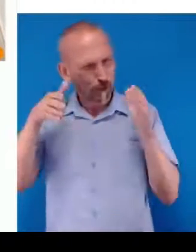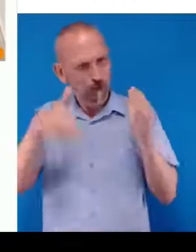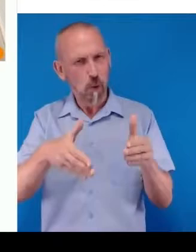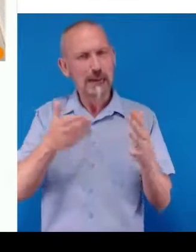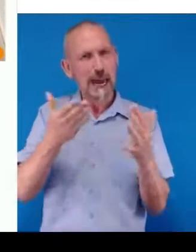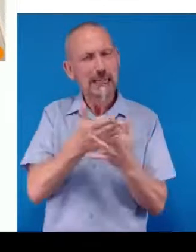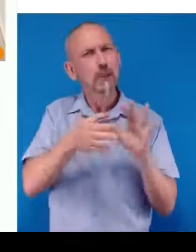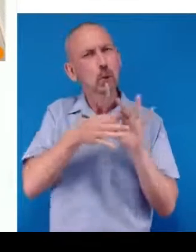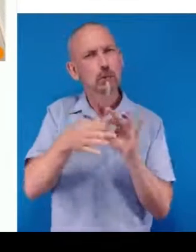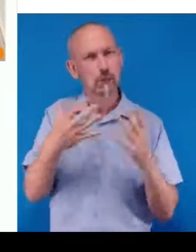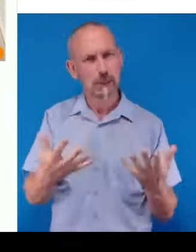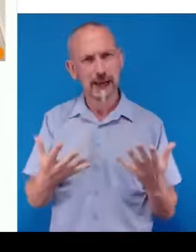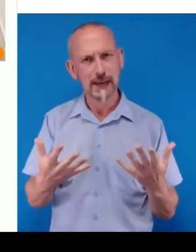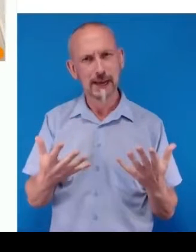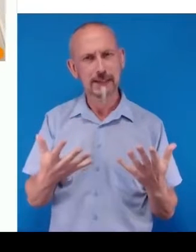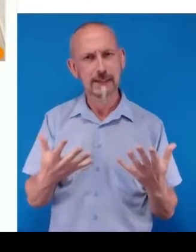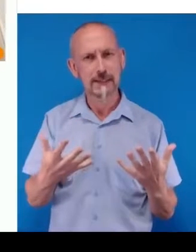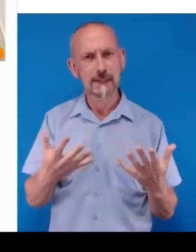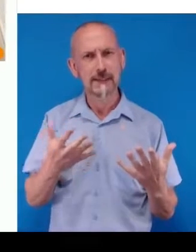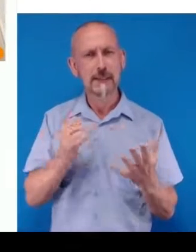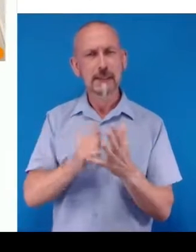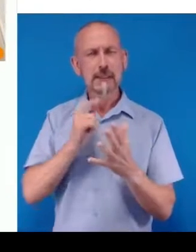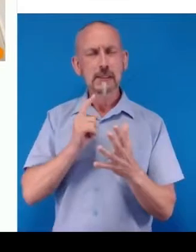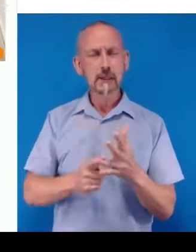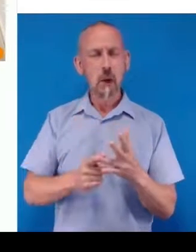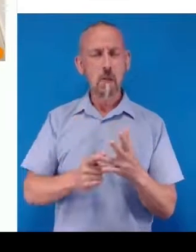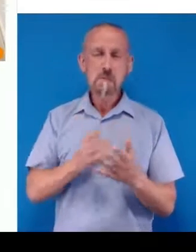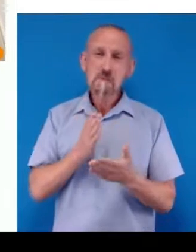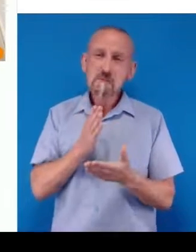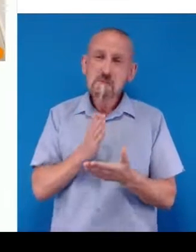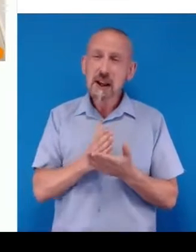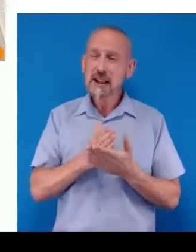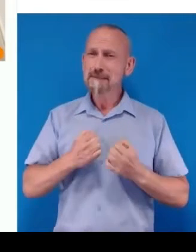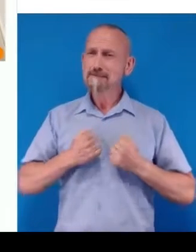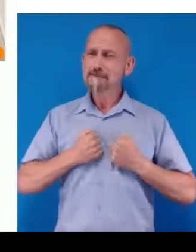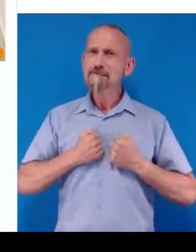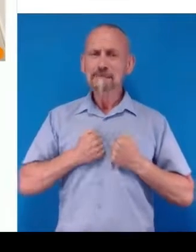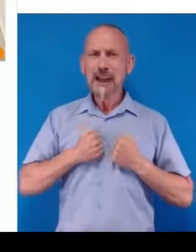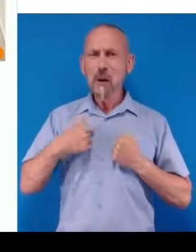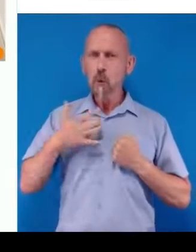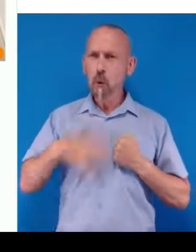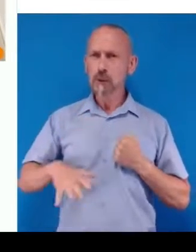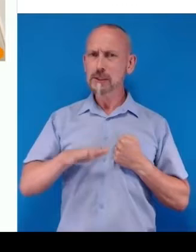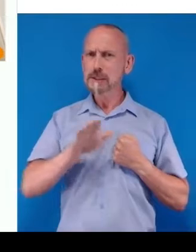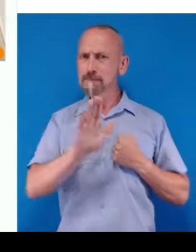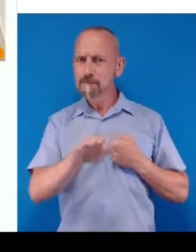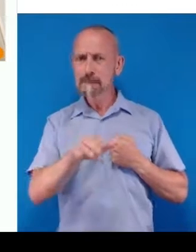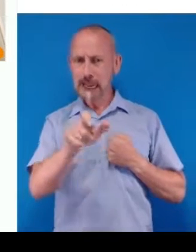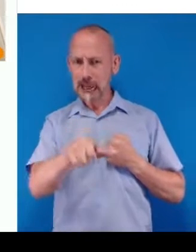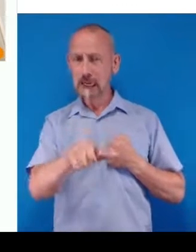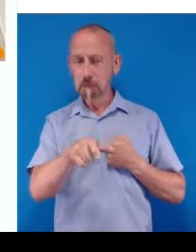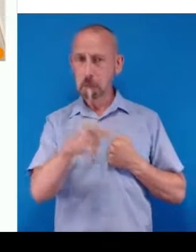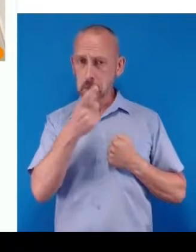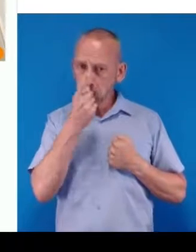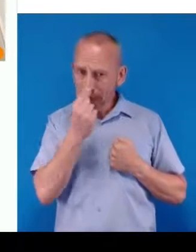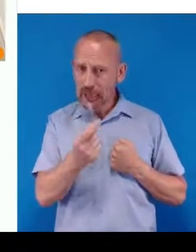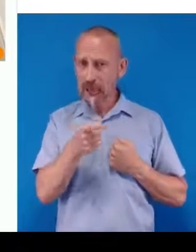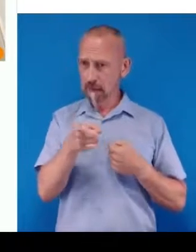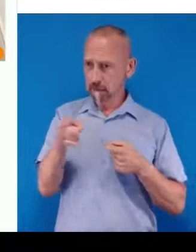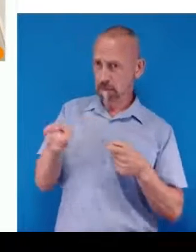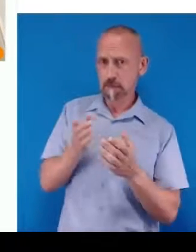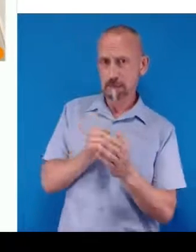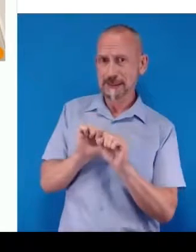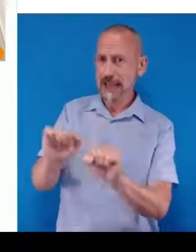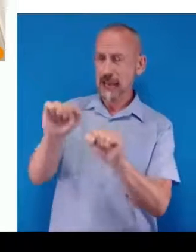But what I wanted to be able to do was to say to clients, you can still use this tool and you can still have the captions overlaid. You can still have the sign